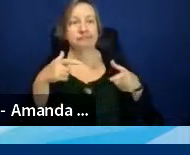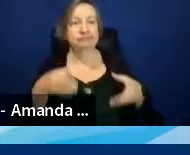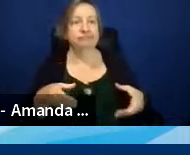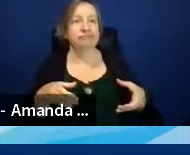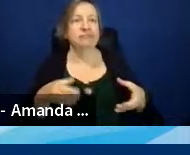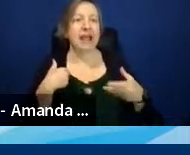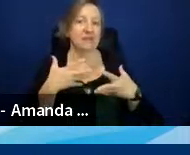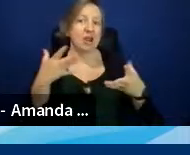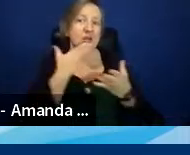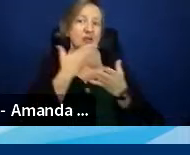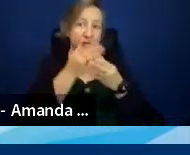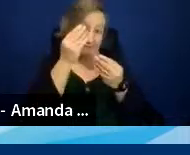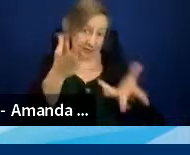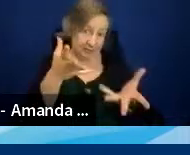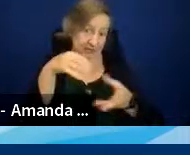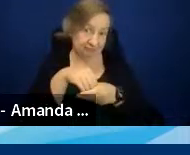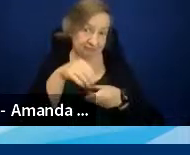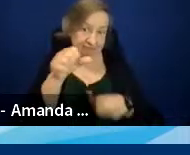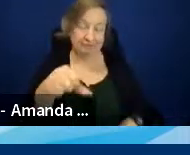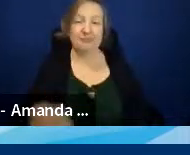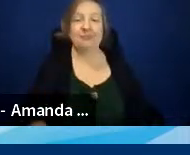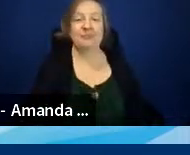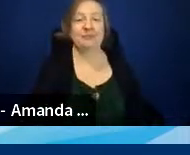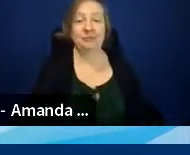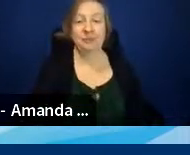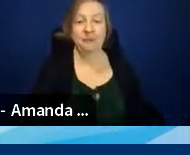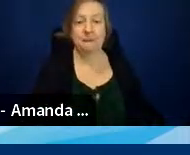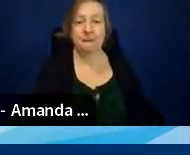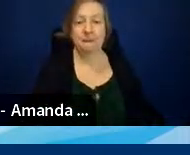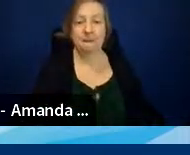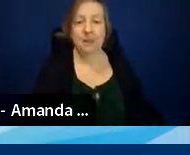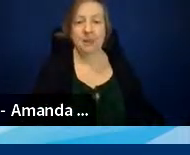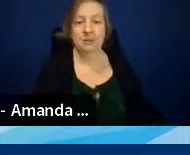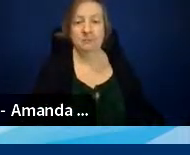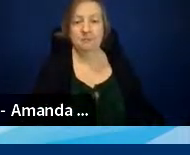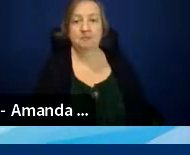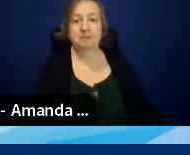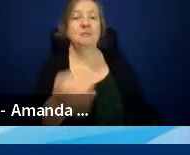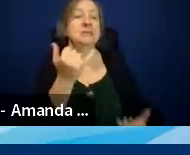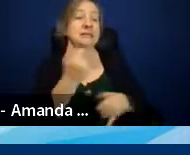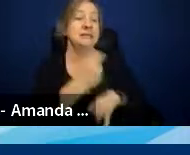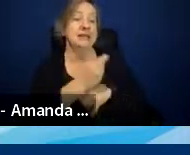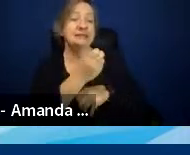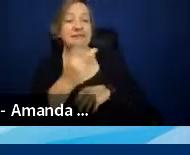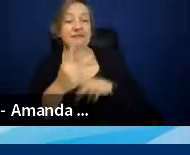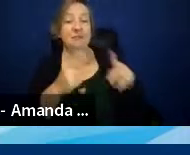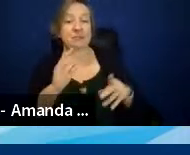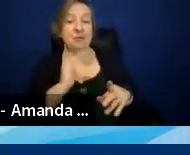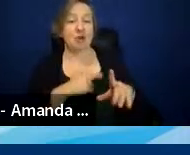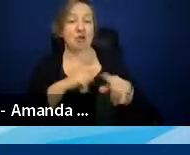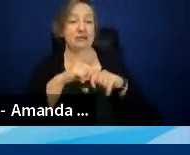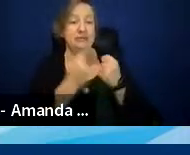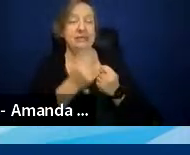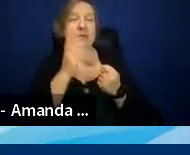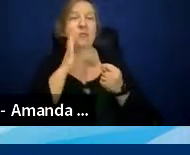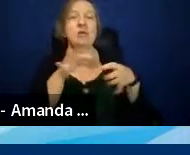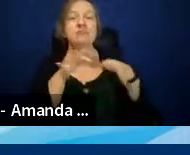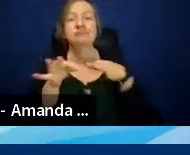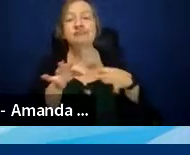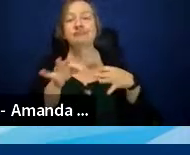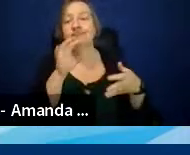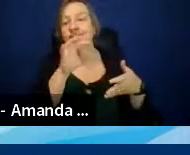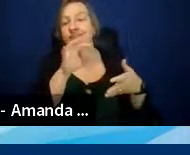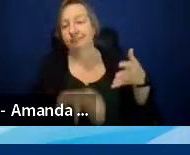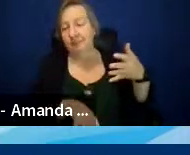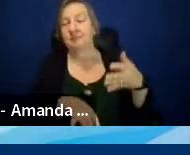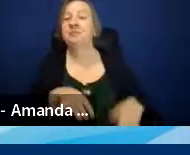so today we have several members of our team that are going to go through this next section. We're going to go